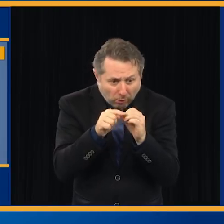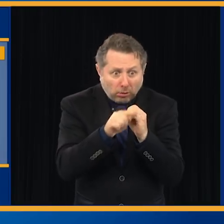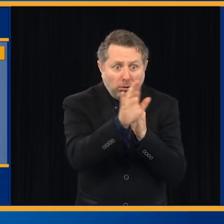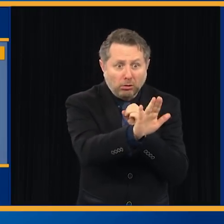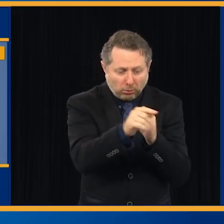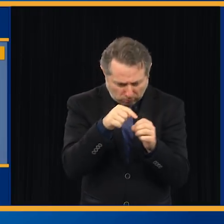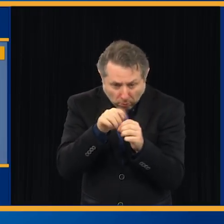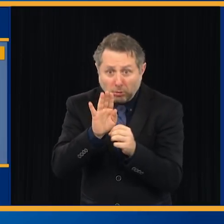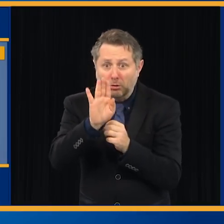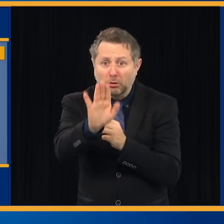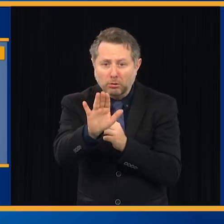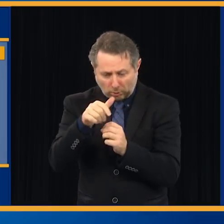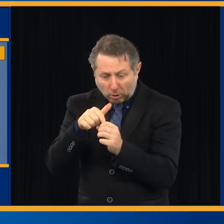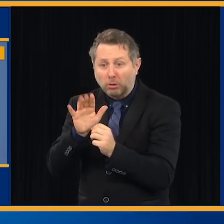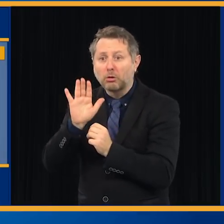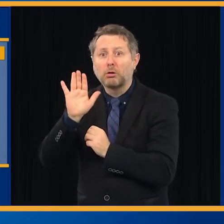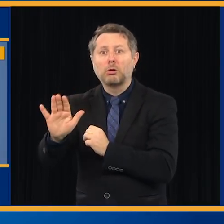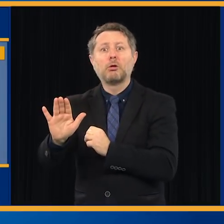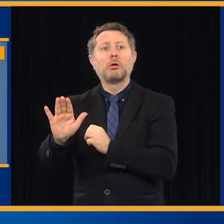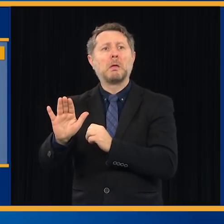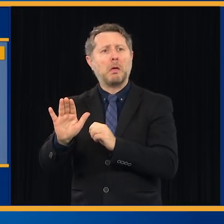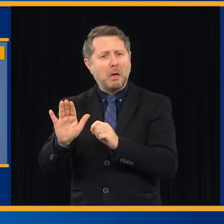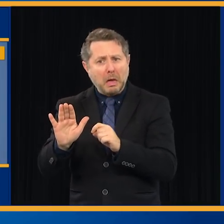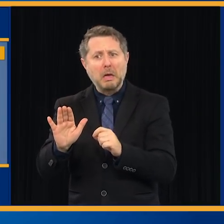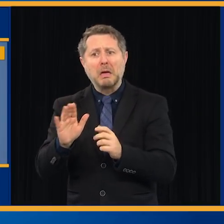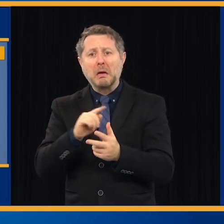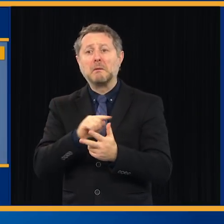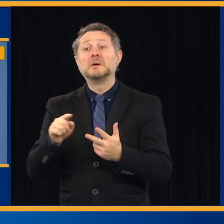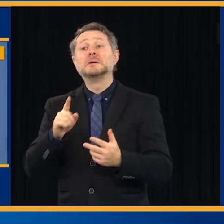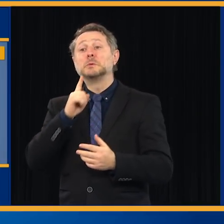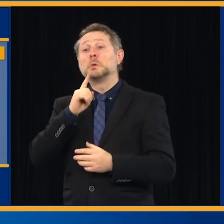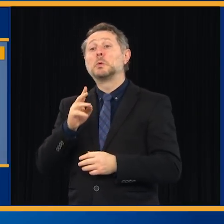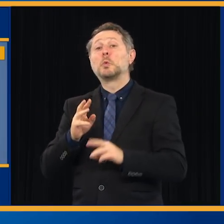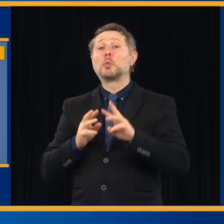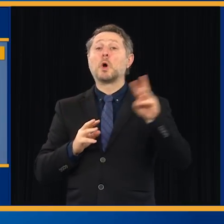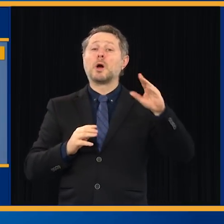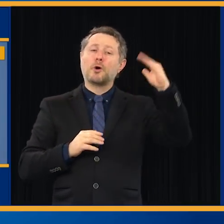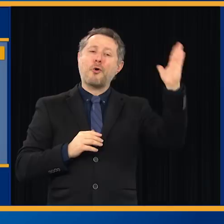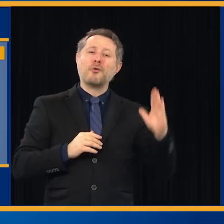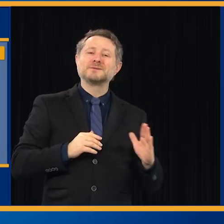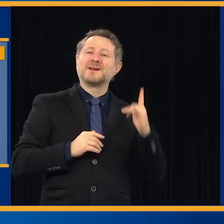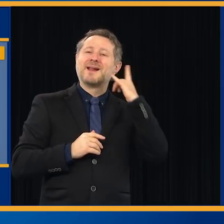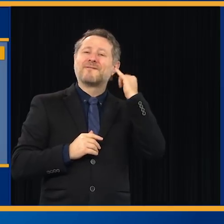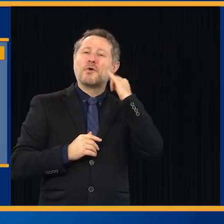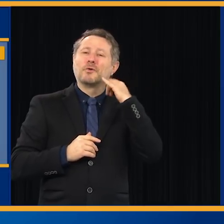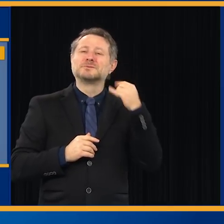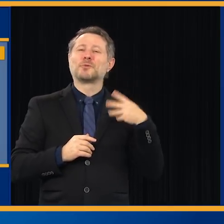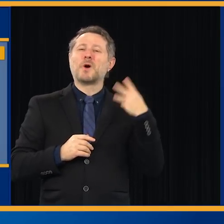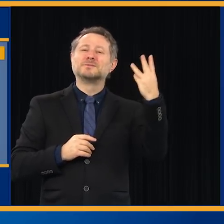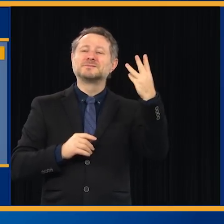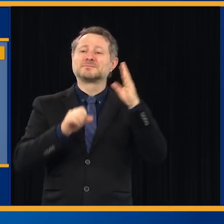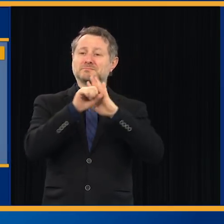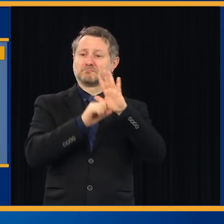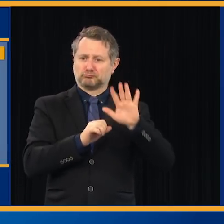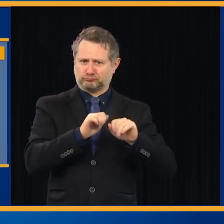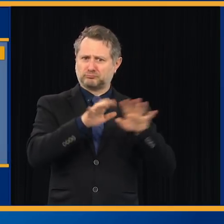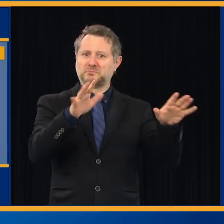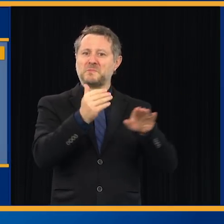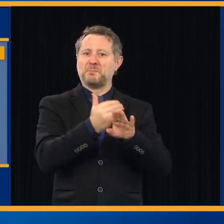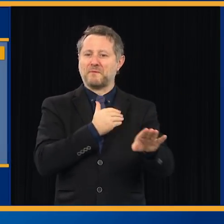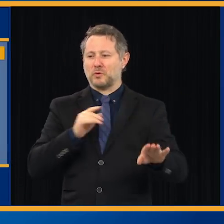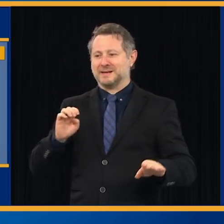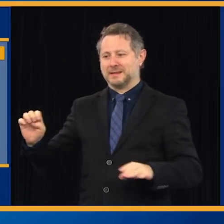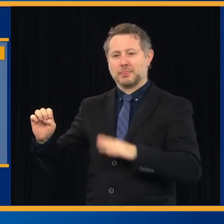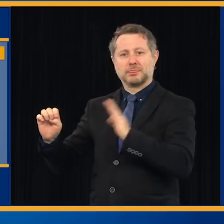West Coast. The West Coast had cases well before the East Coast, remember. Maybe